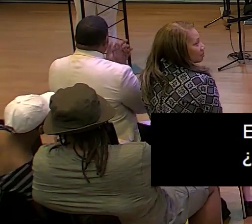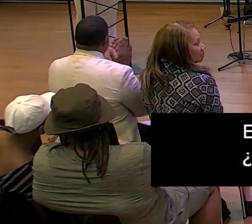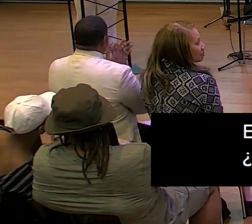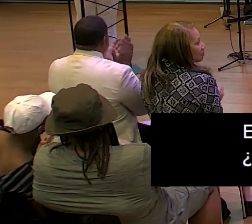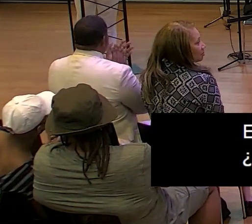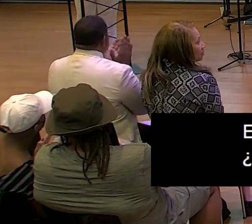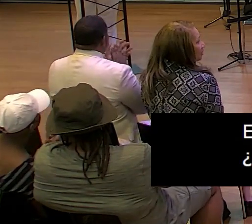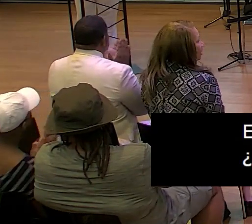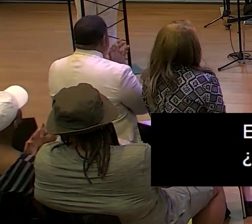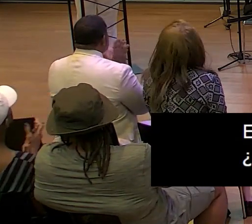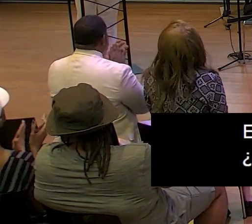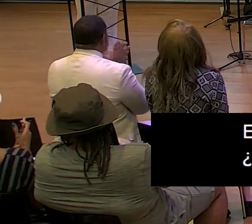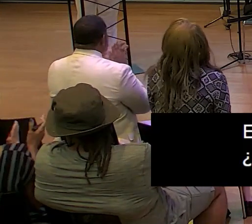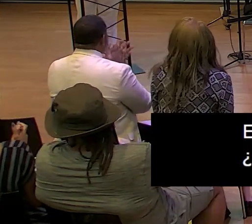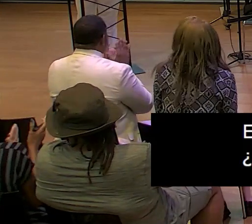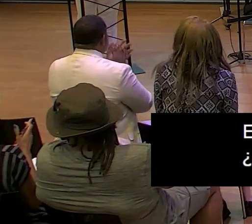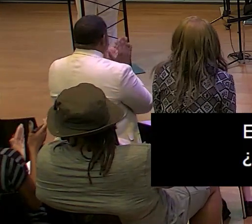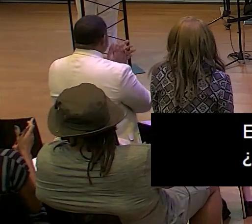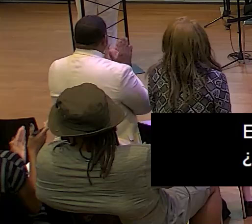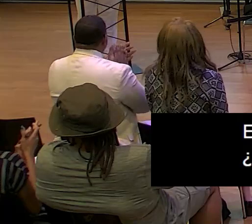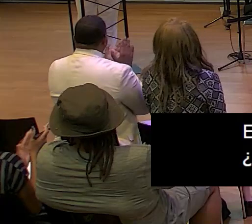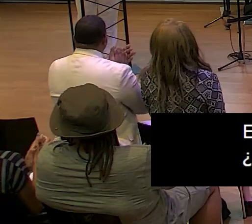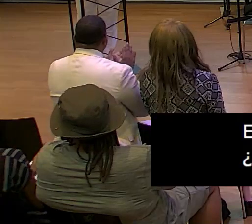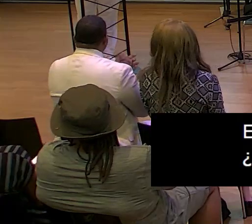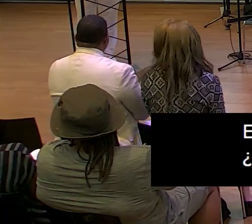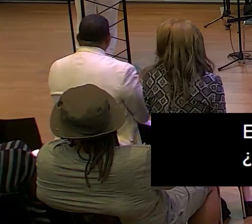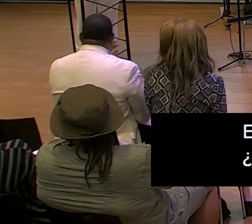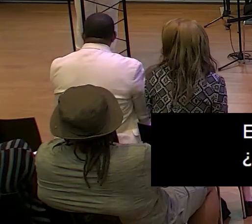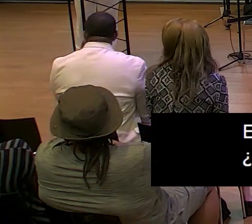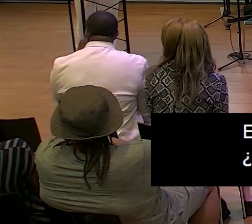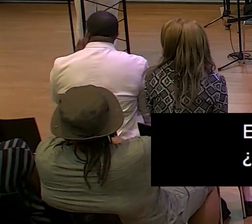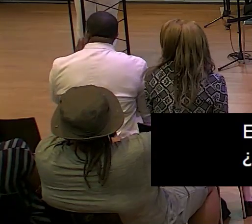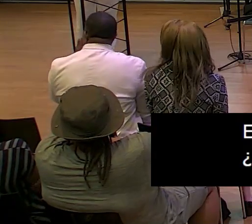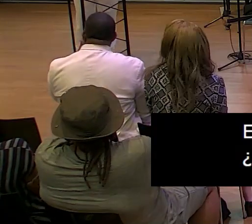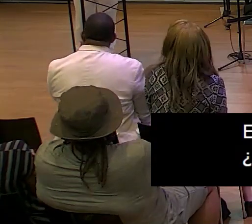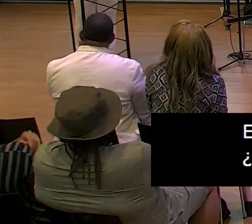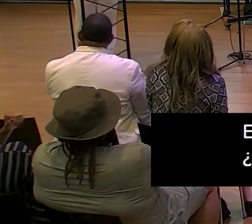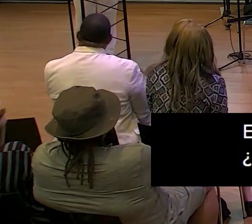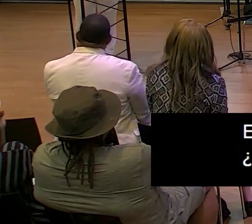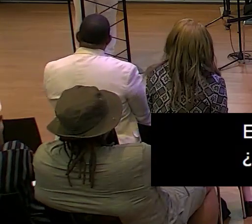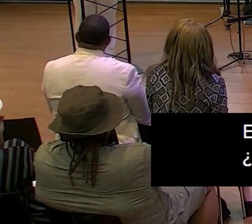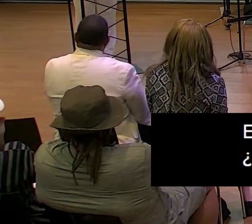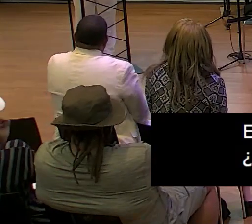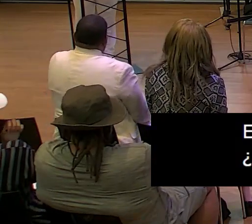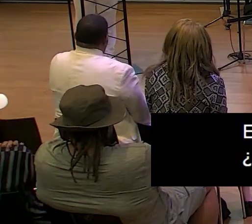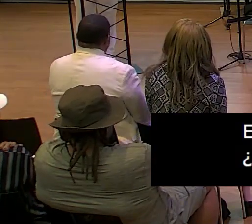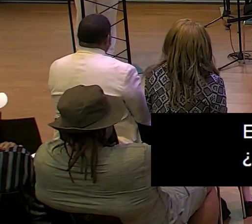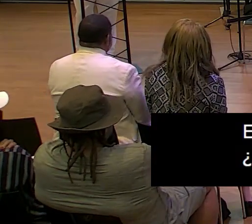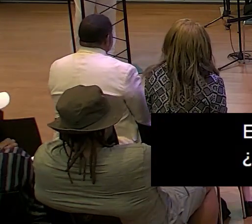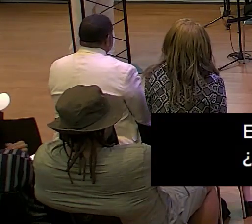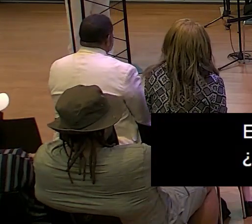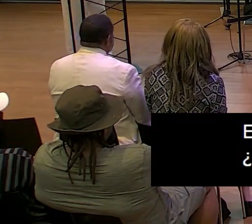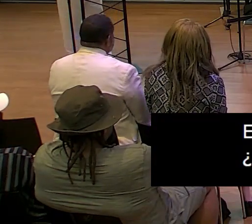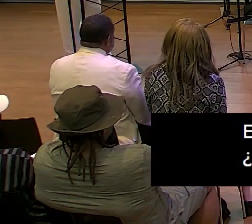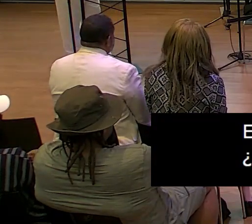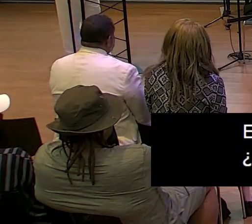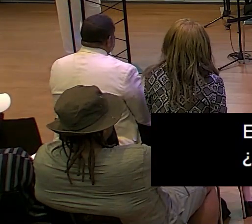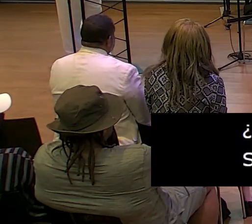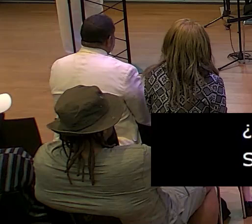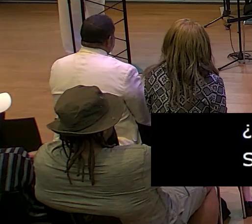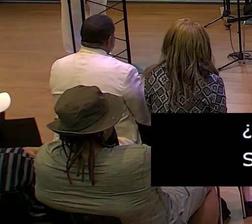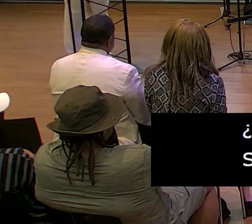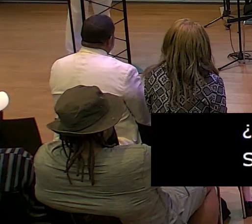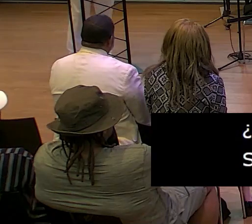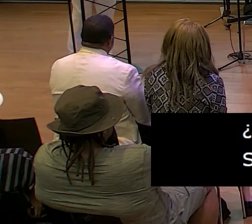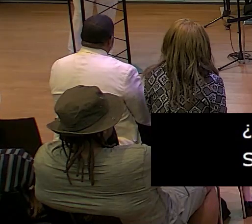That's right, that's right. It's the Harlem School of the Arts. Right next door is a school. The kids come over here. They literally play